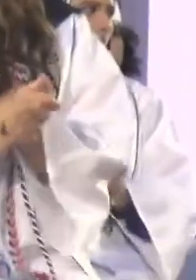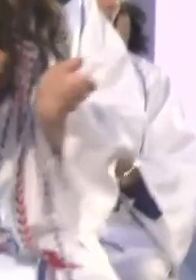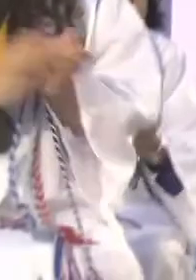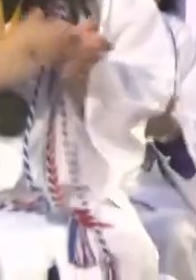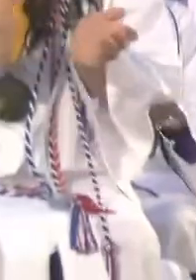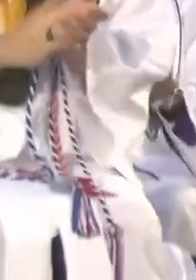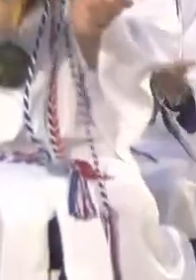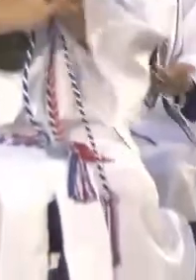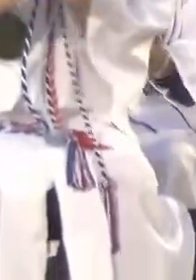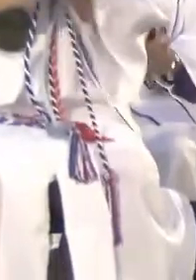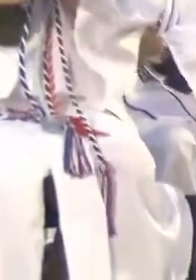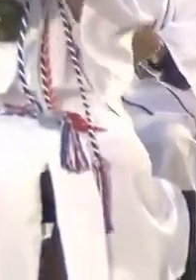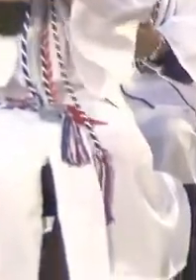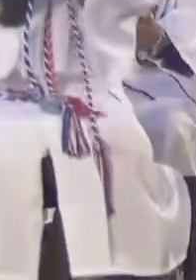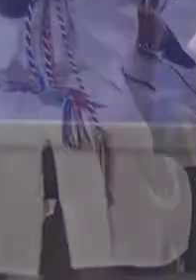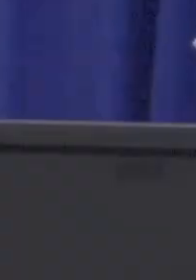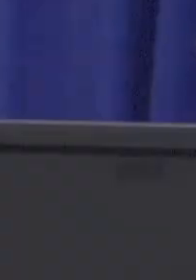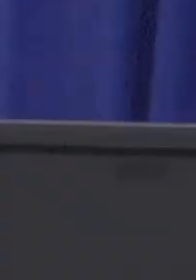Thank you, sir.